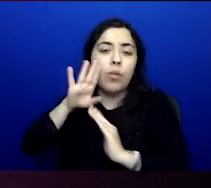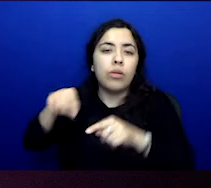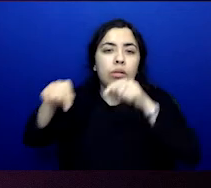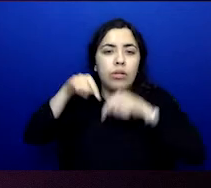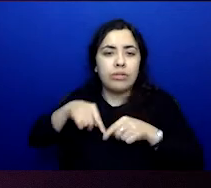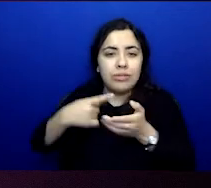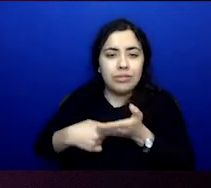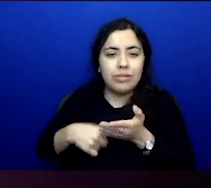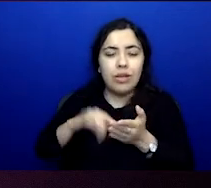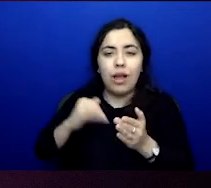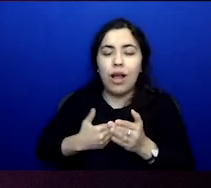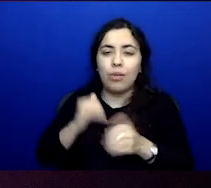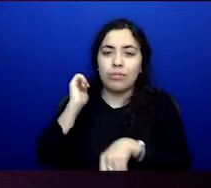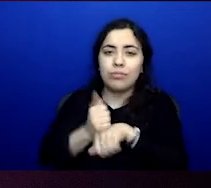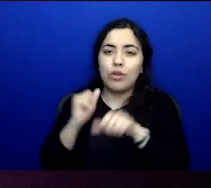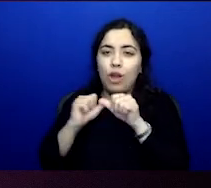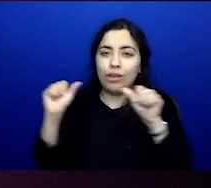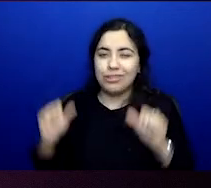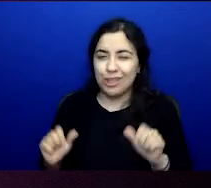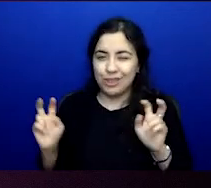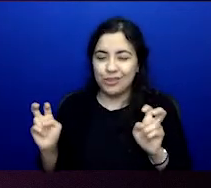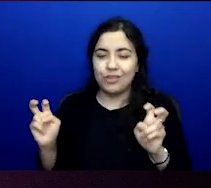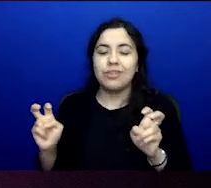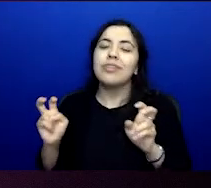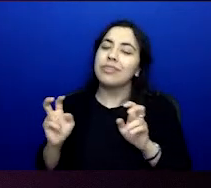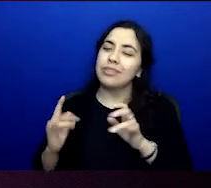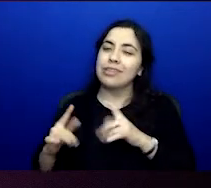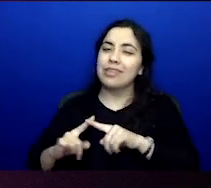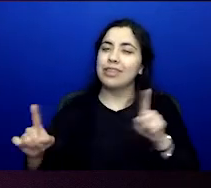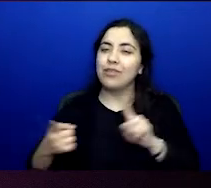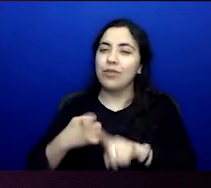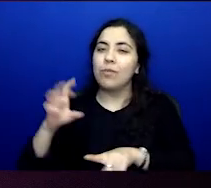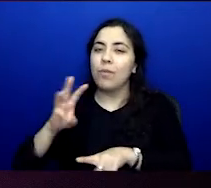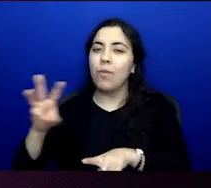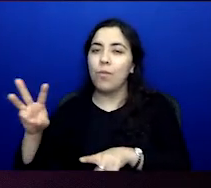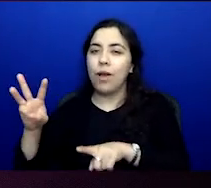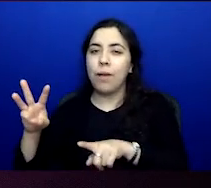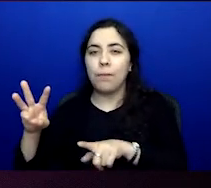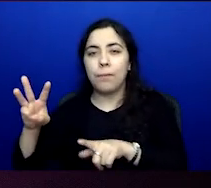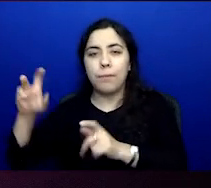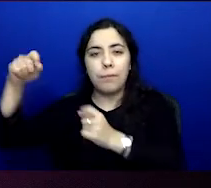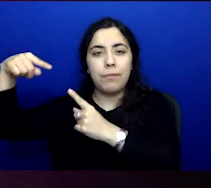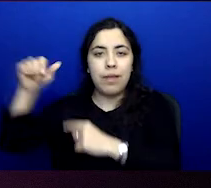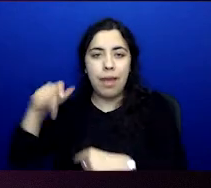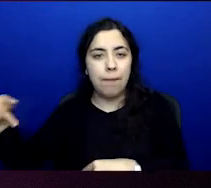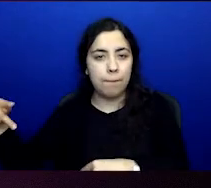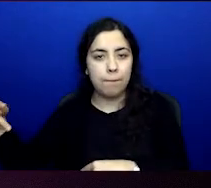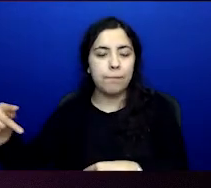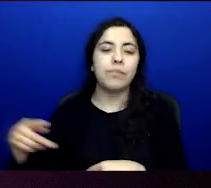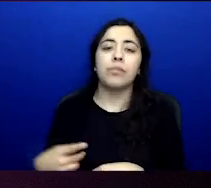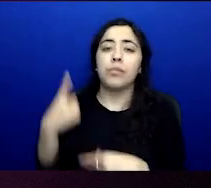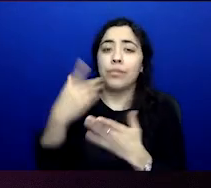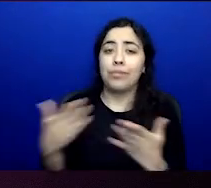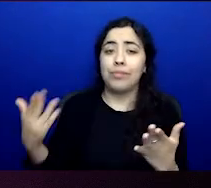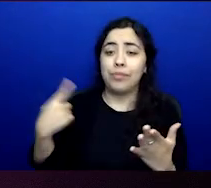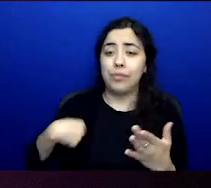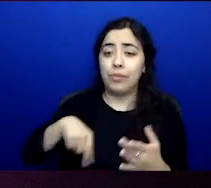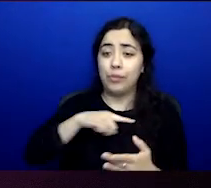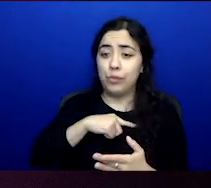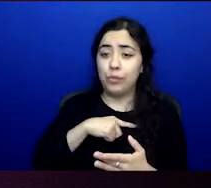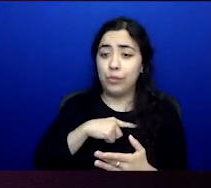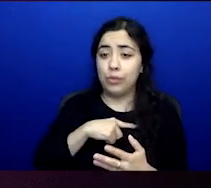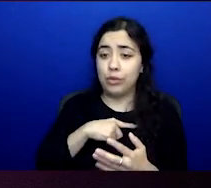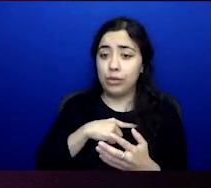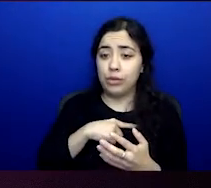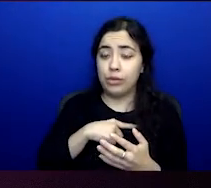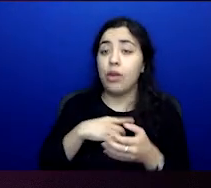our architecture, which is very different from that of a traditional web-hosted app. So one important deviation is that we